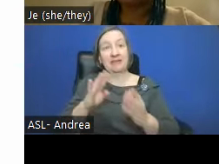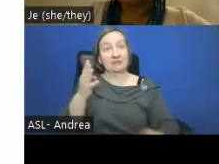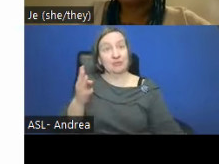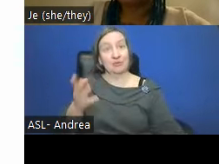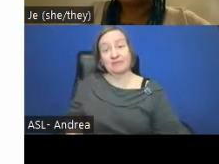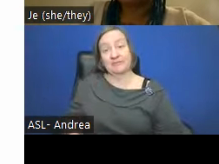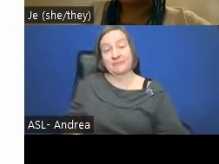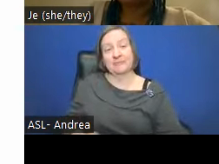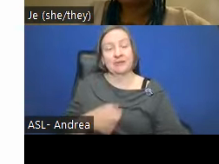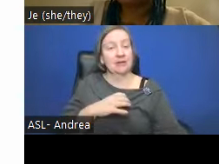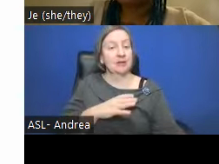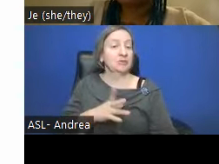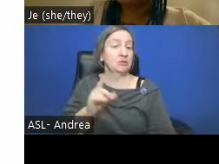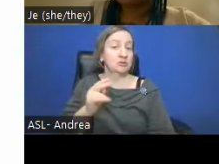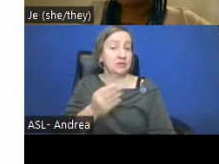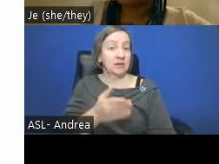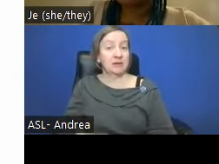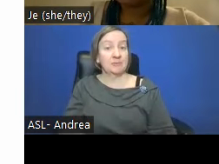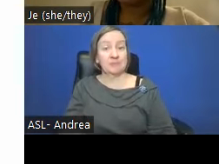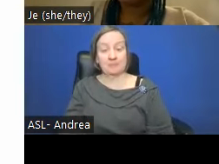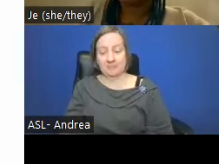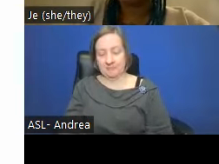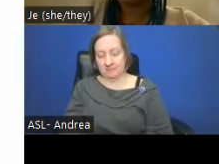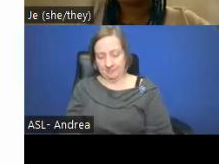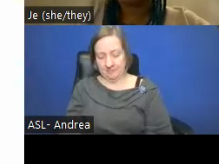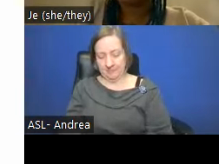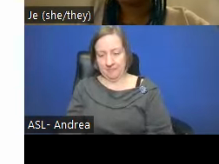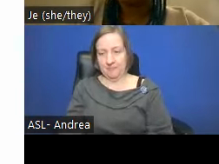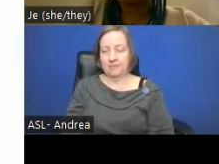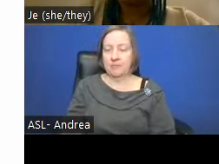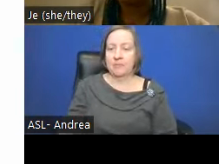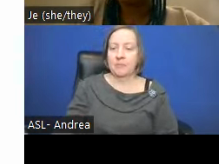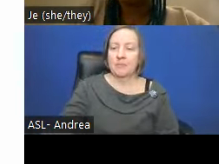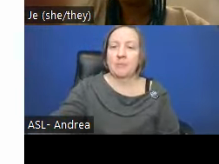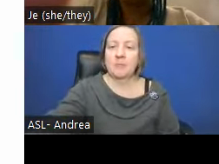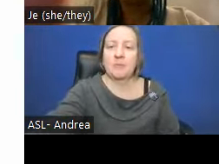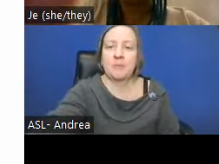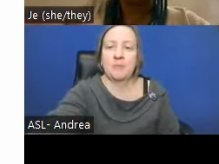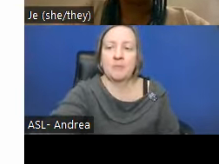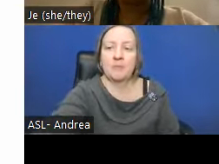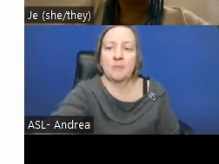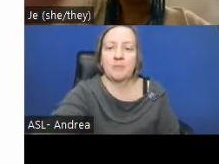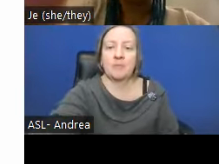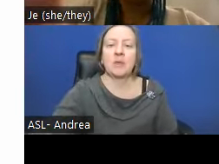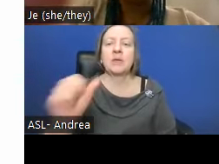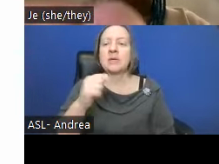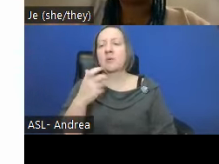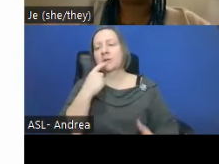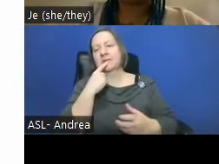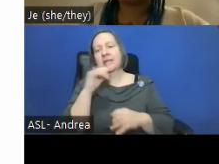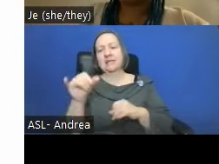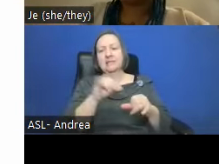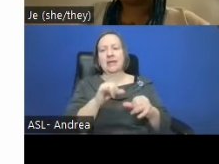good. Commissioner Dan. Yeah, I think I was also going to say the same thing as staff, but I think the language